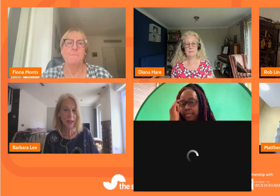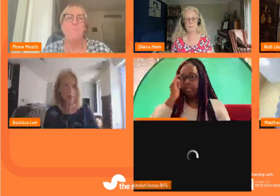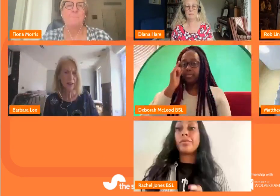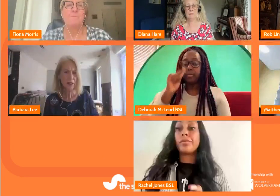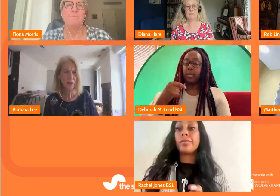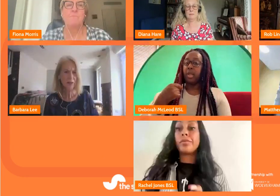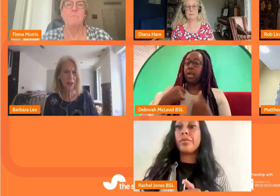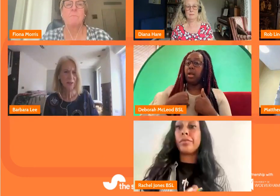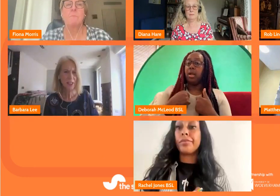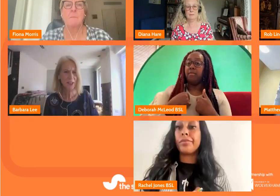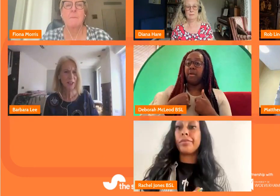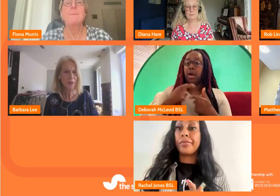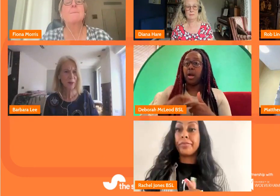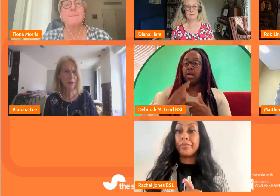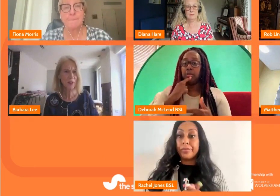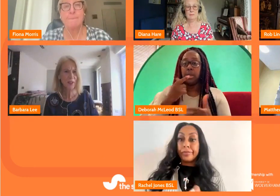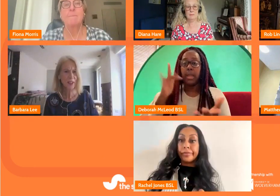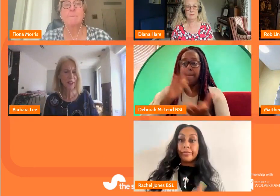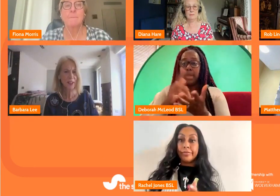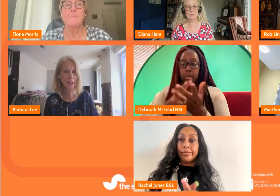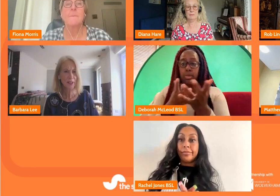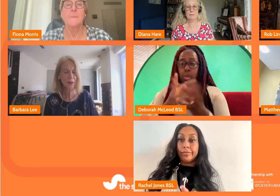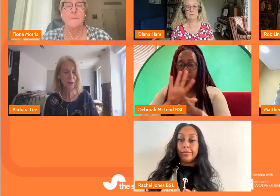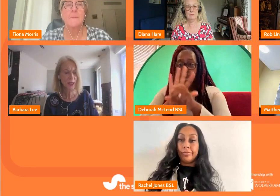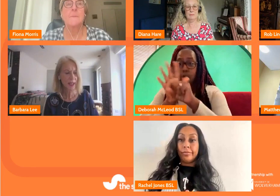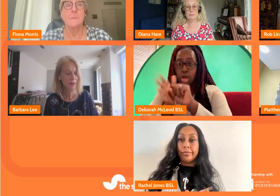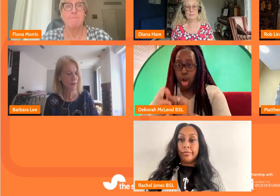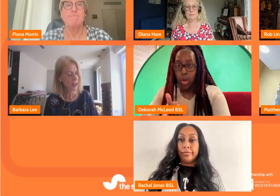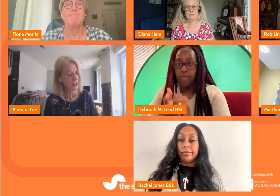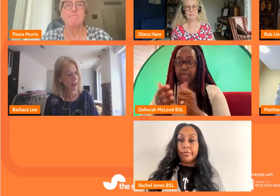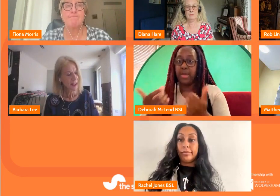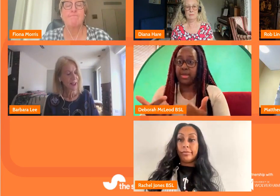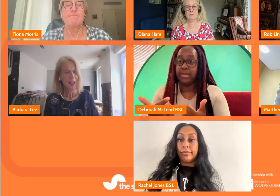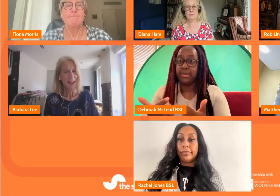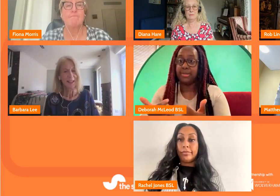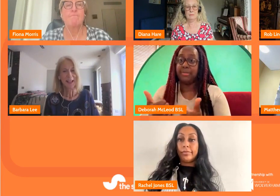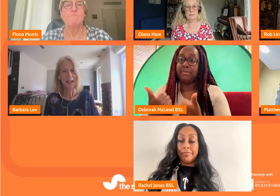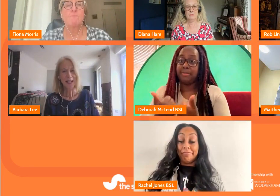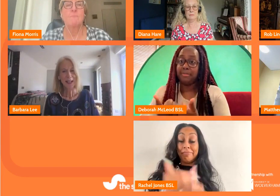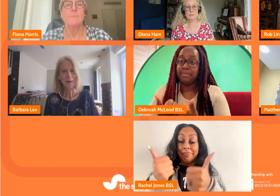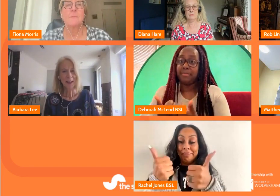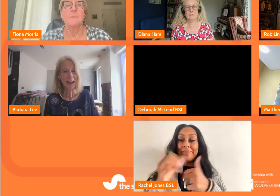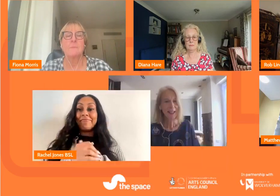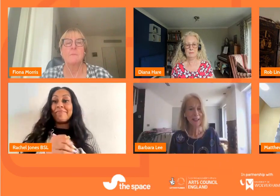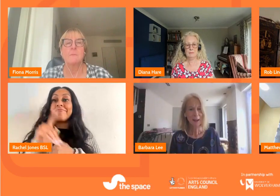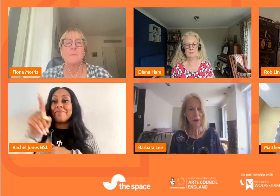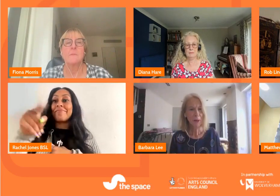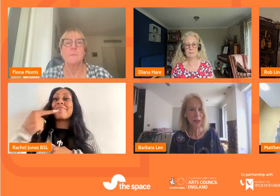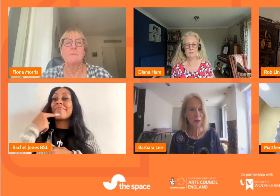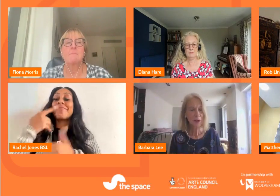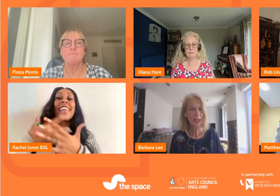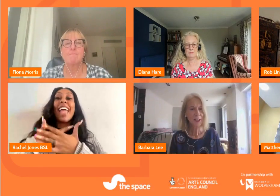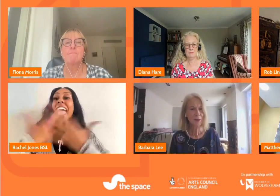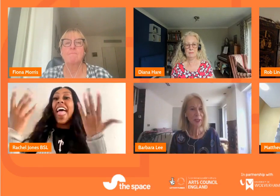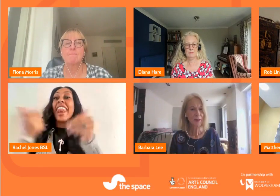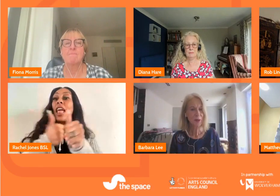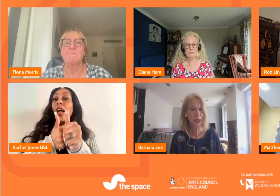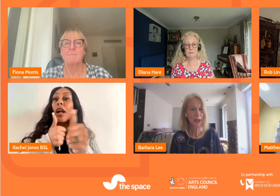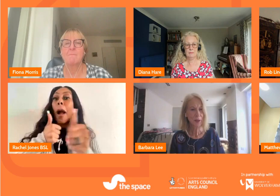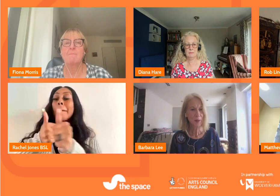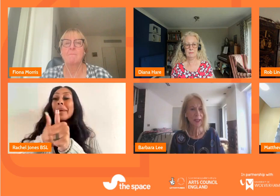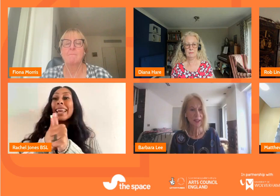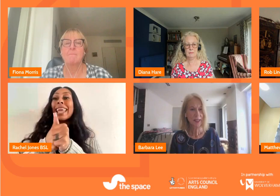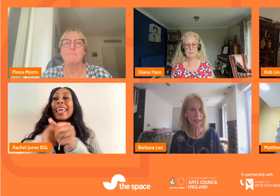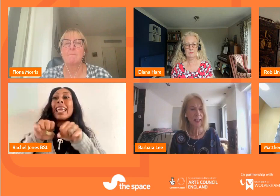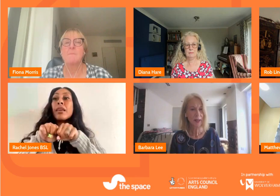free to air in the middle of covid actually being one of our you know we have like any any company or broadcaster whatever